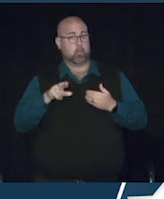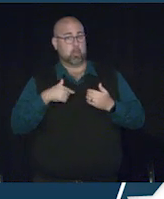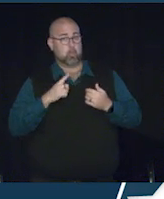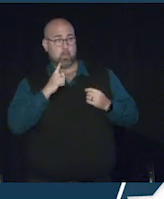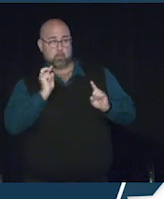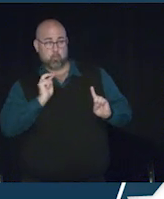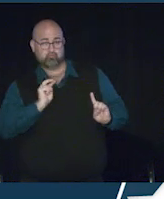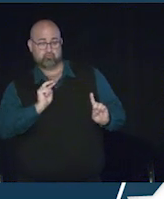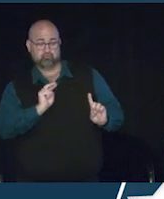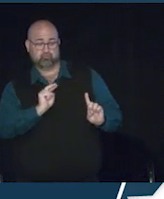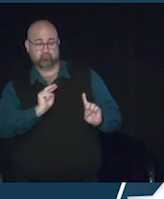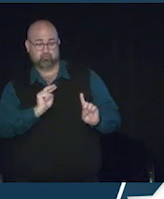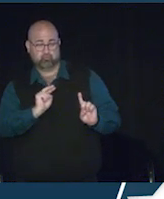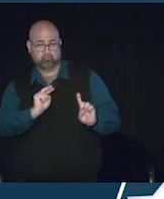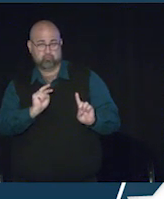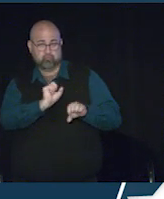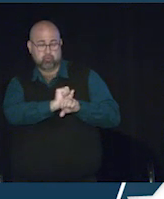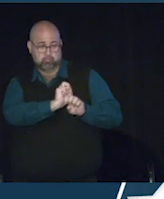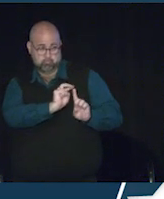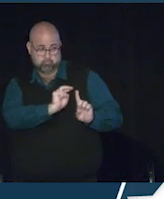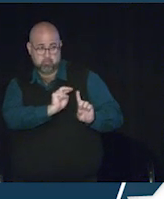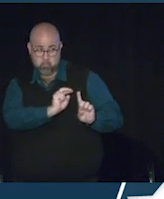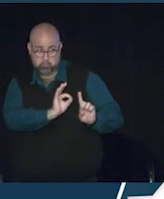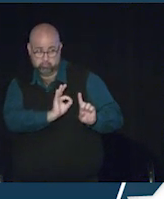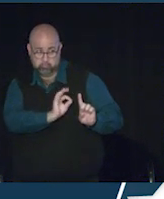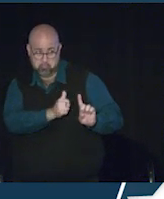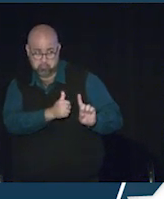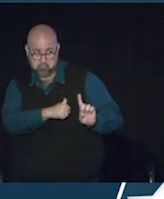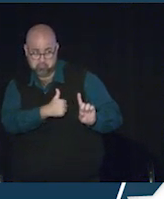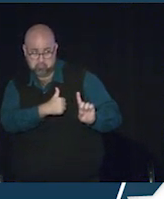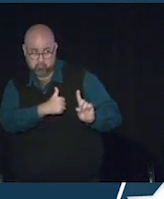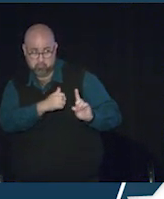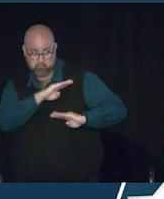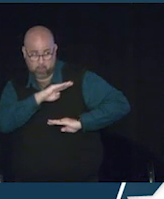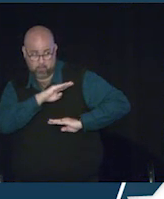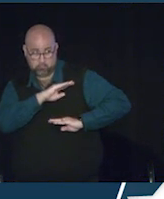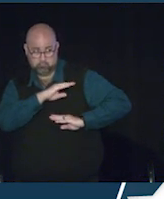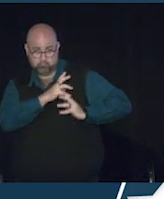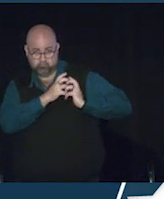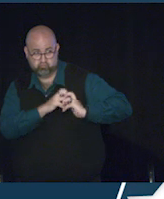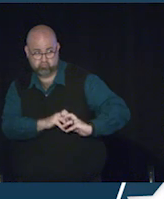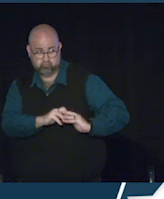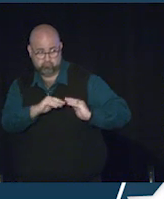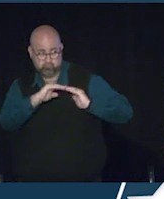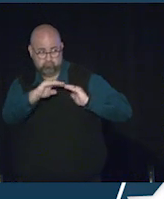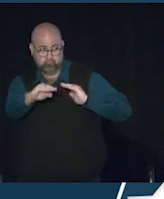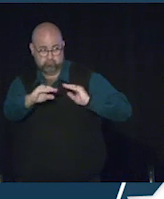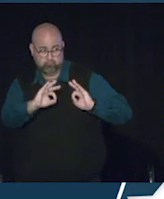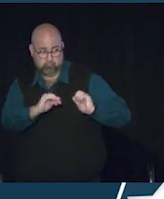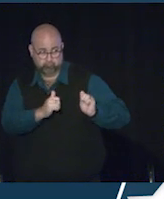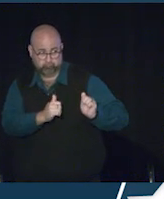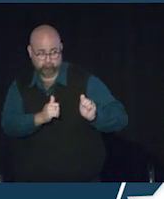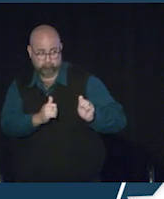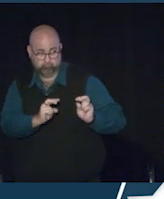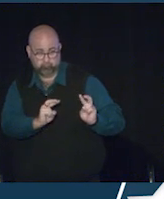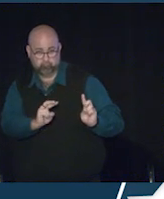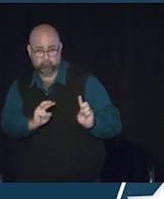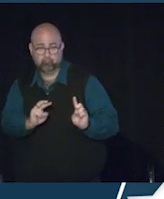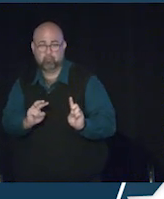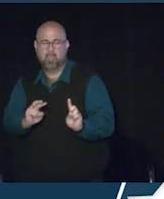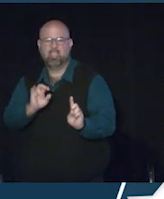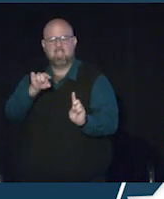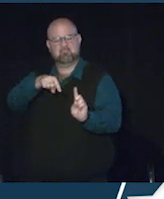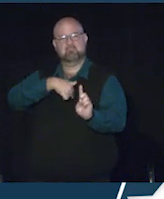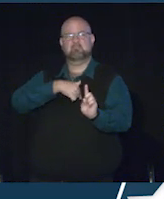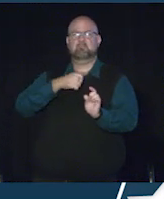along with the individual on the job to make sure that it's working out, that they're satisfied and stable in that employment. That follow-along period can